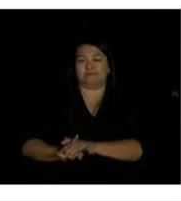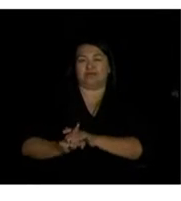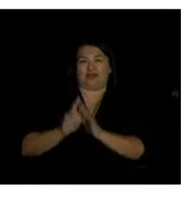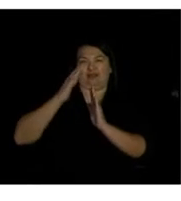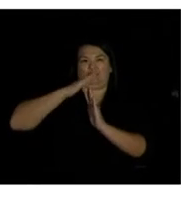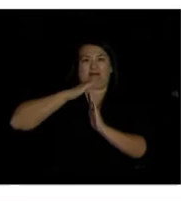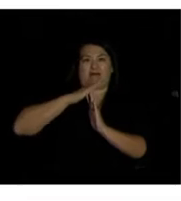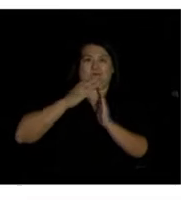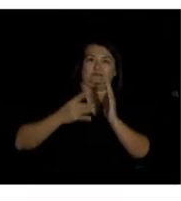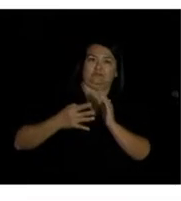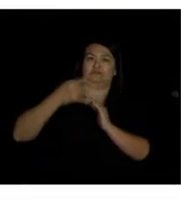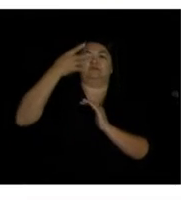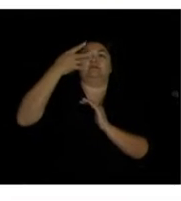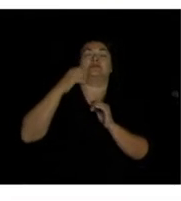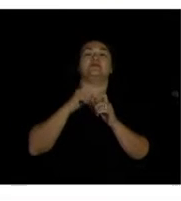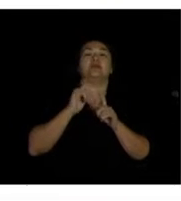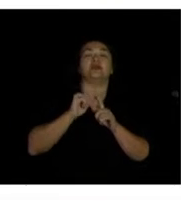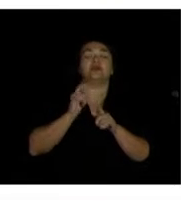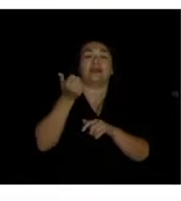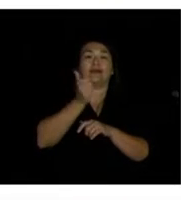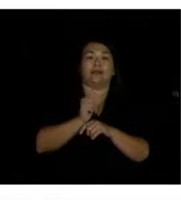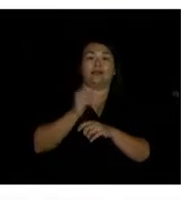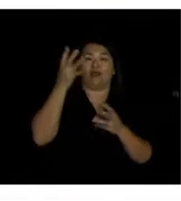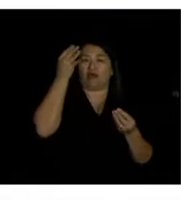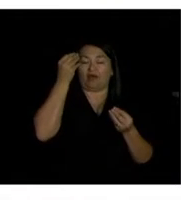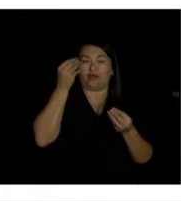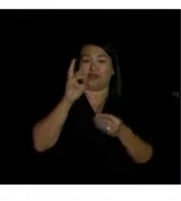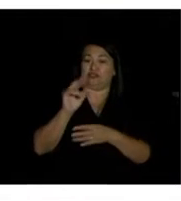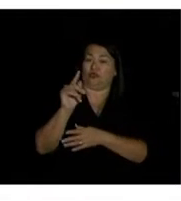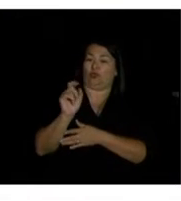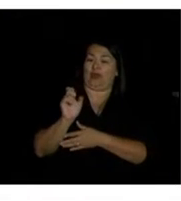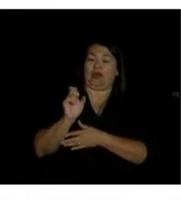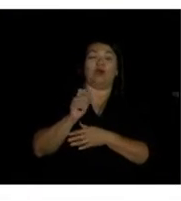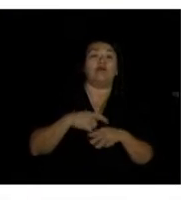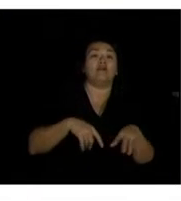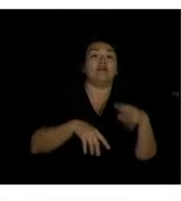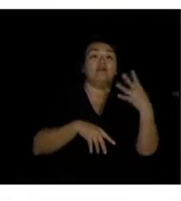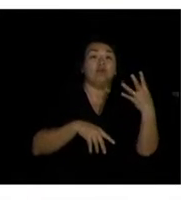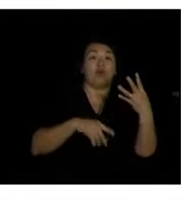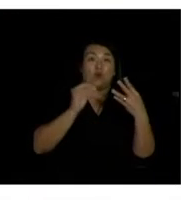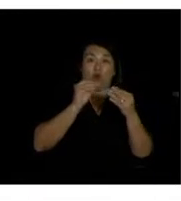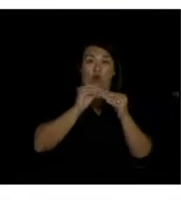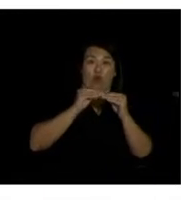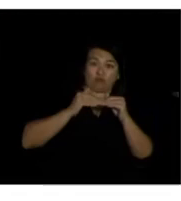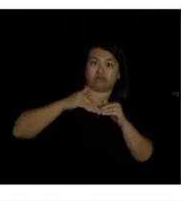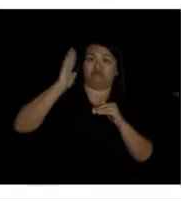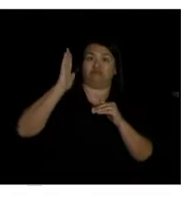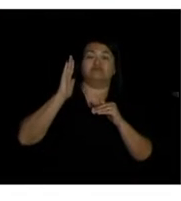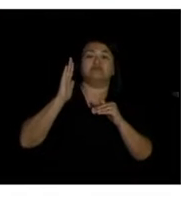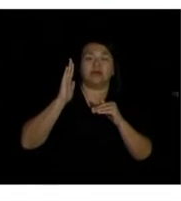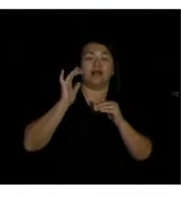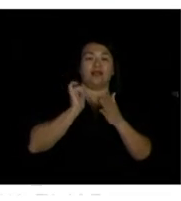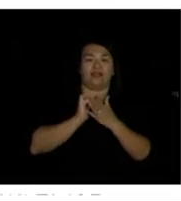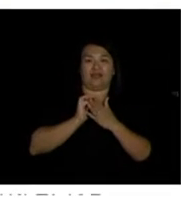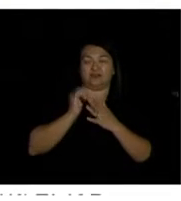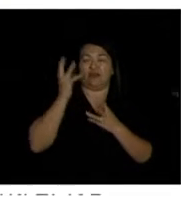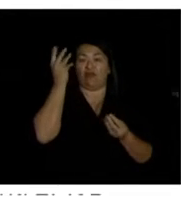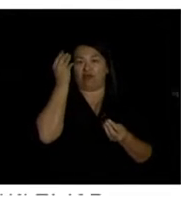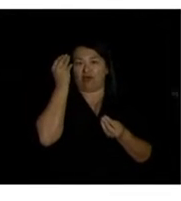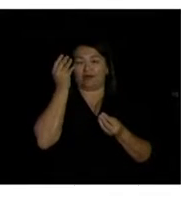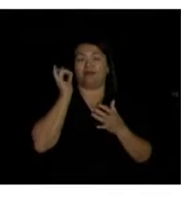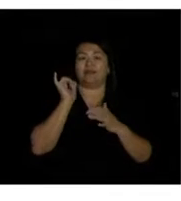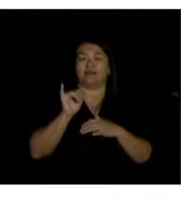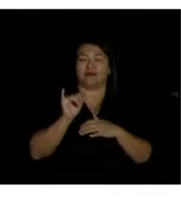because any thought that gets a rating of 4 or more, 4 or higher, is considered a thought